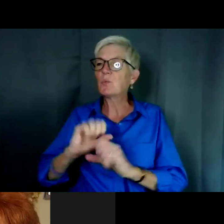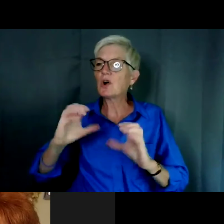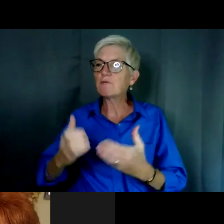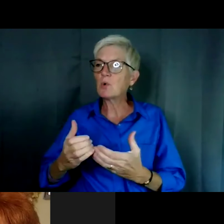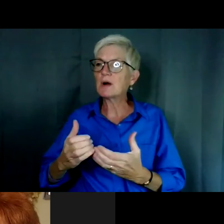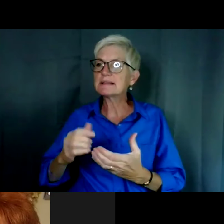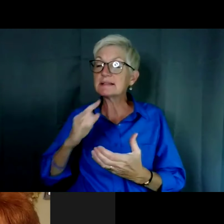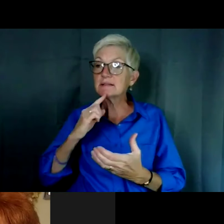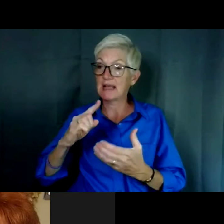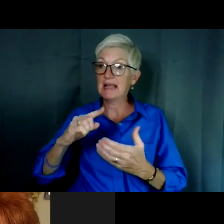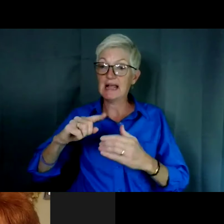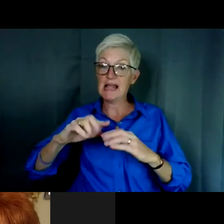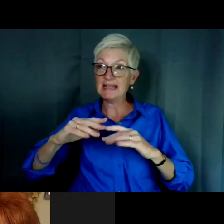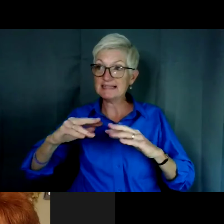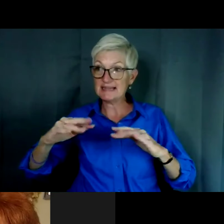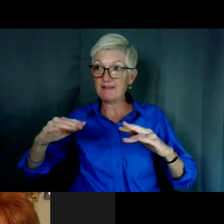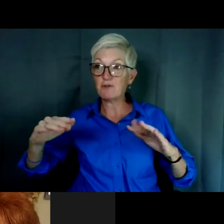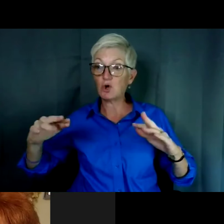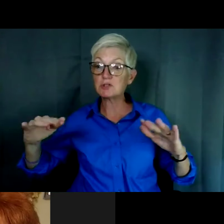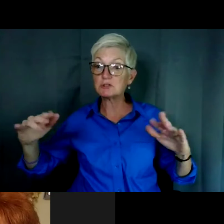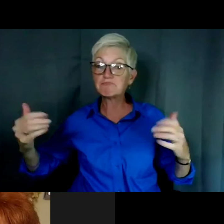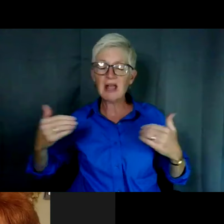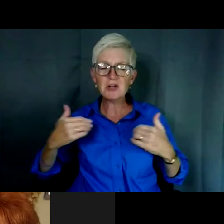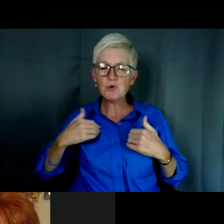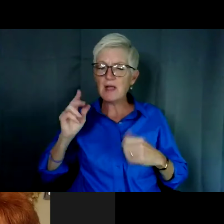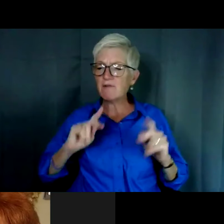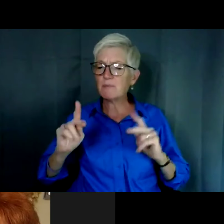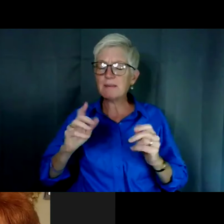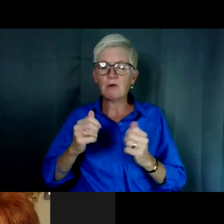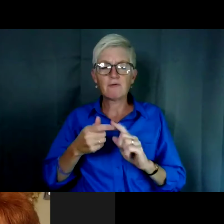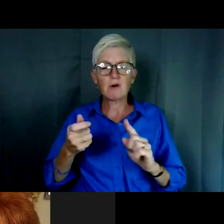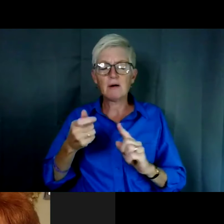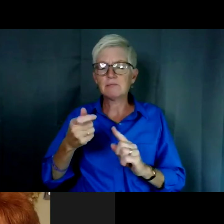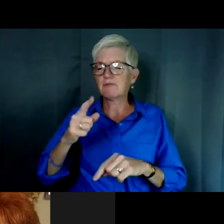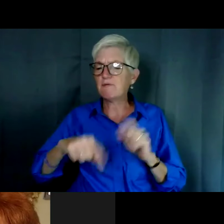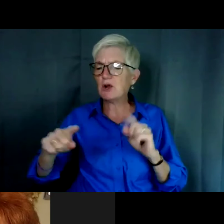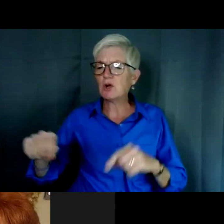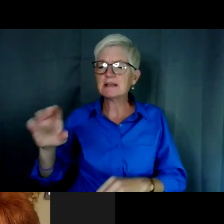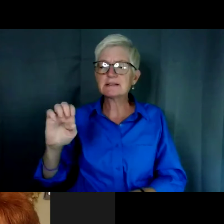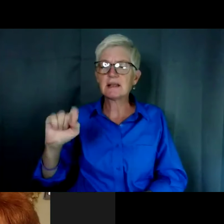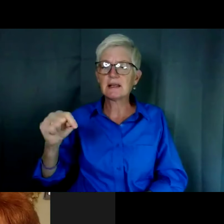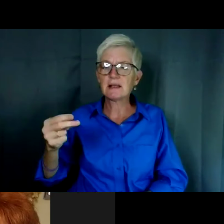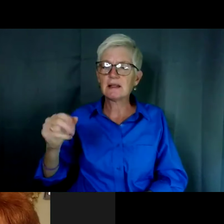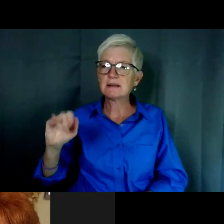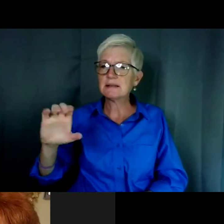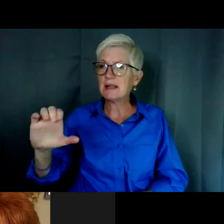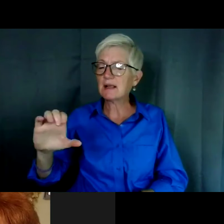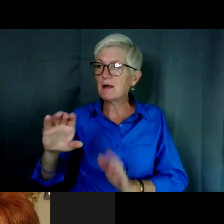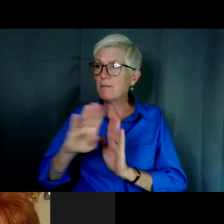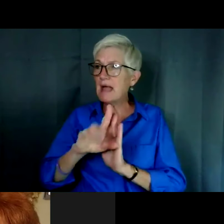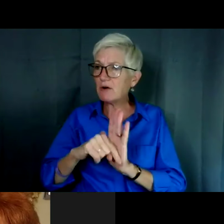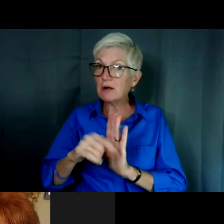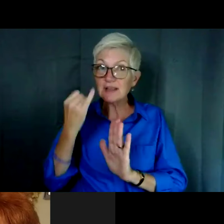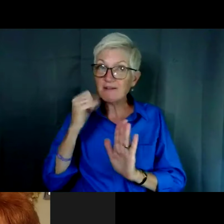is diverse, you know, you have people from different ethnic backgrounds. If they're not displayed prominently